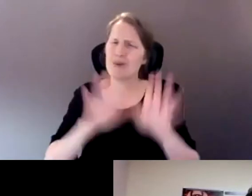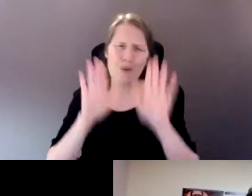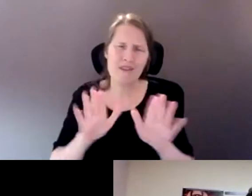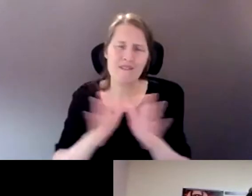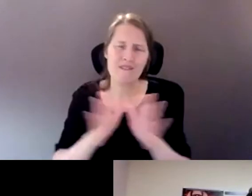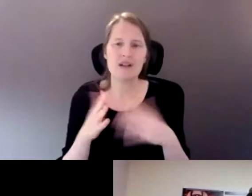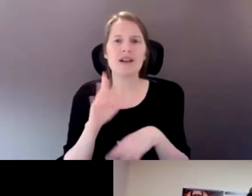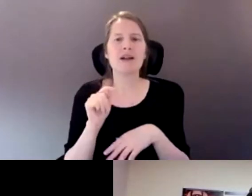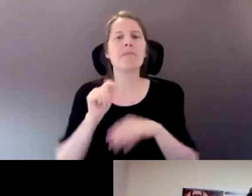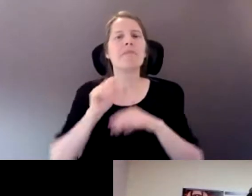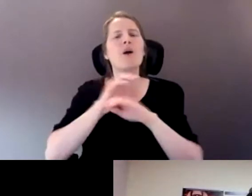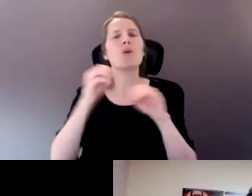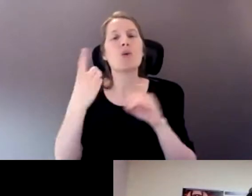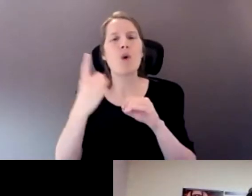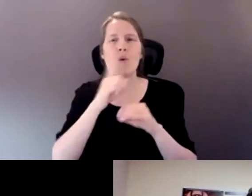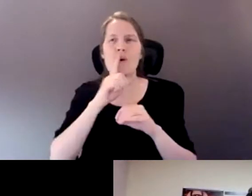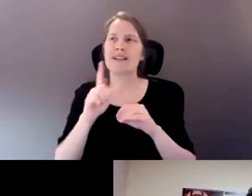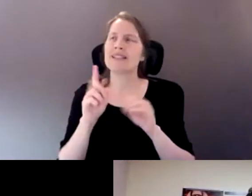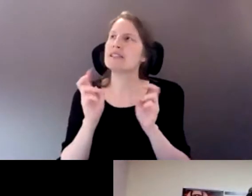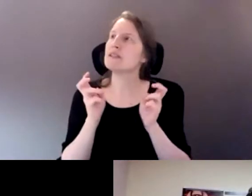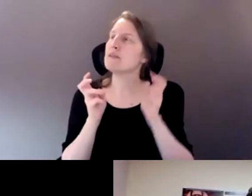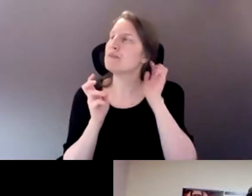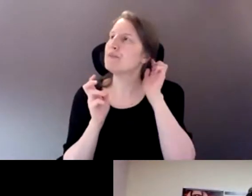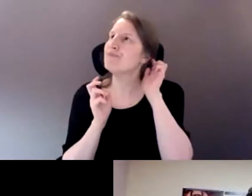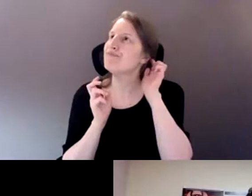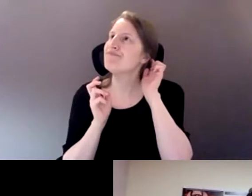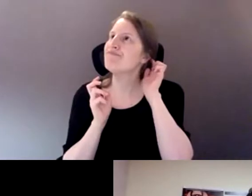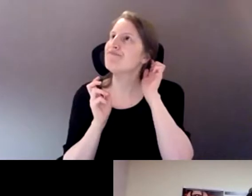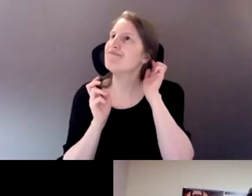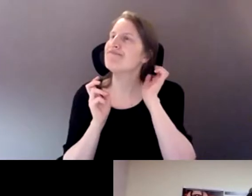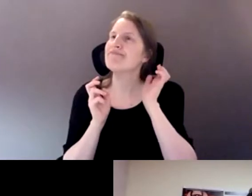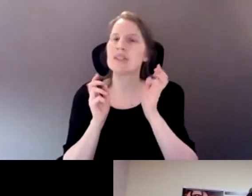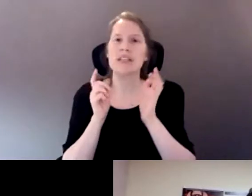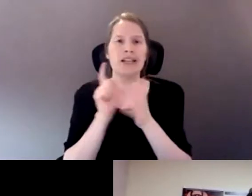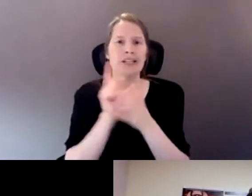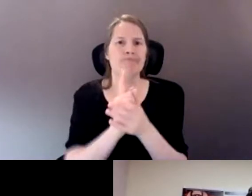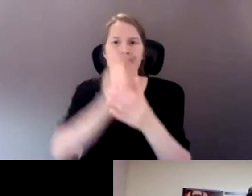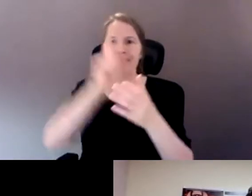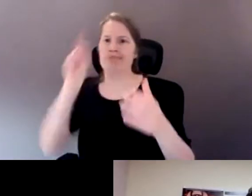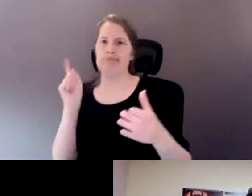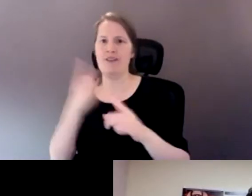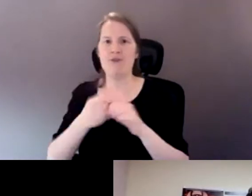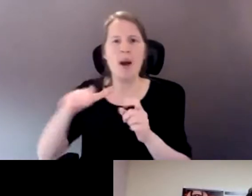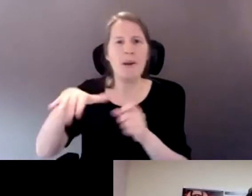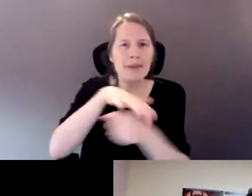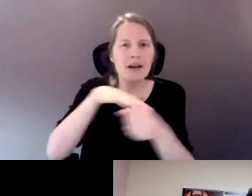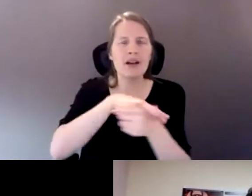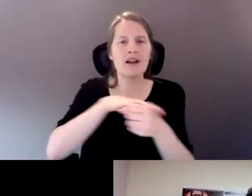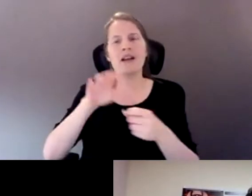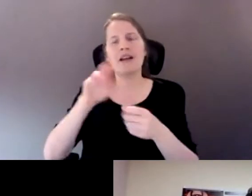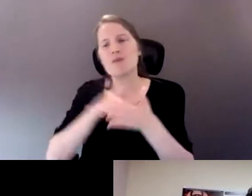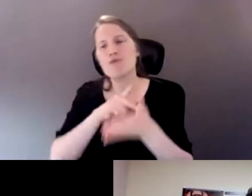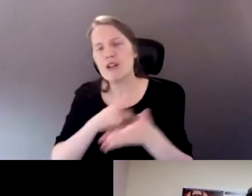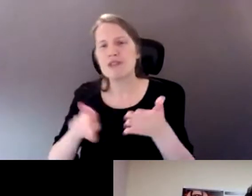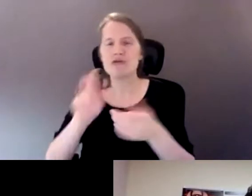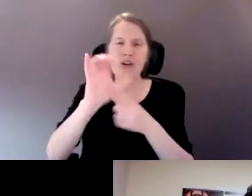is independent of the zeitgeist of their age, of the prejudices, the ideas of